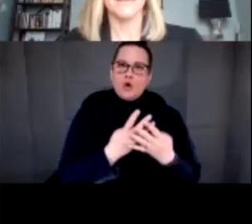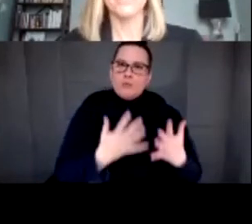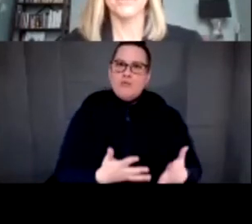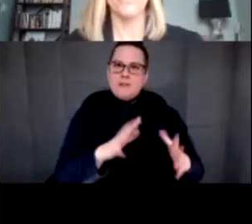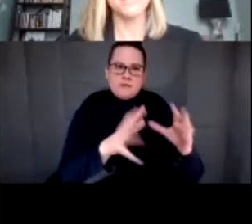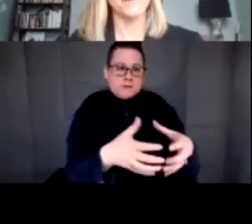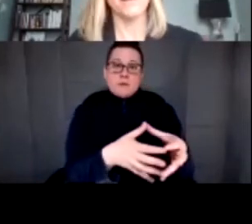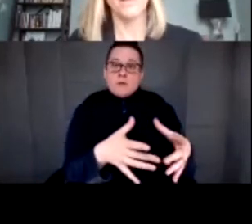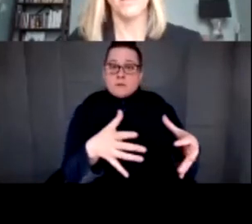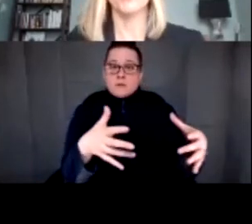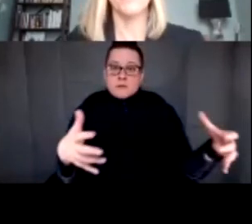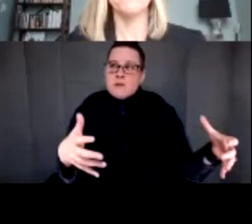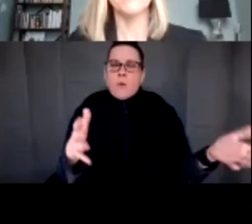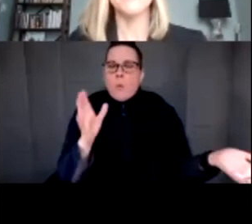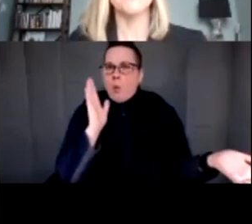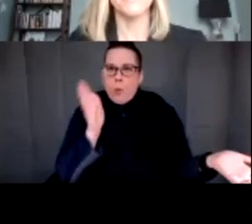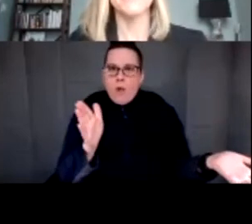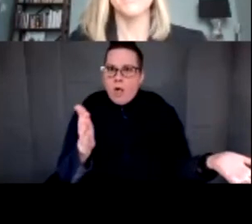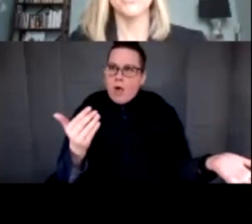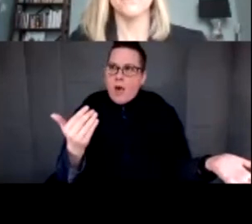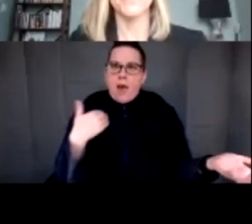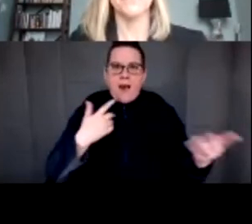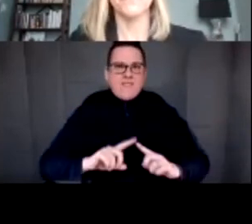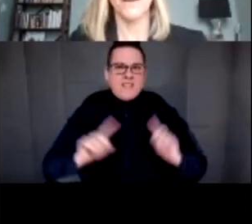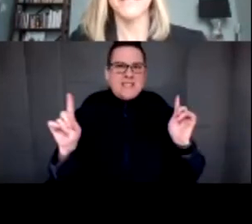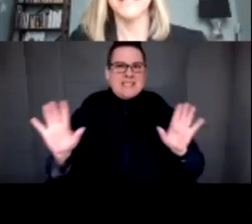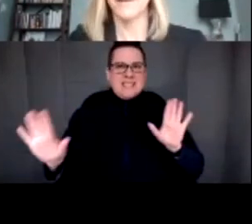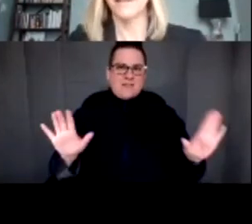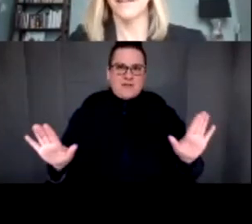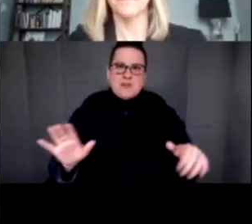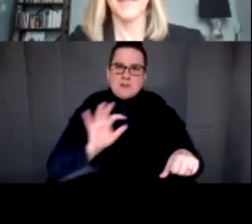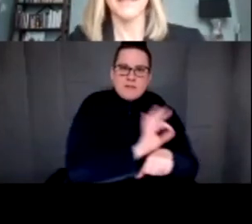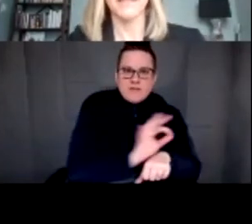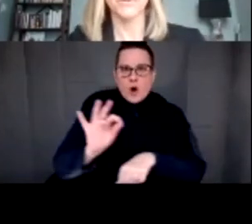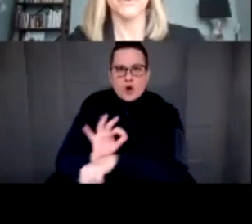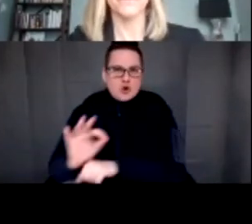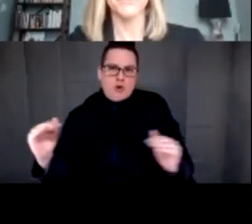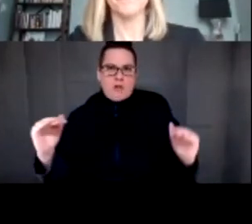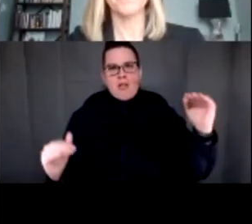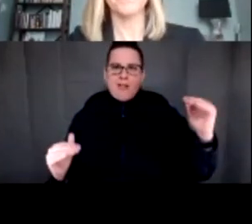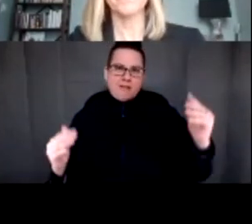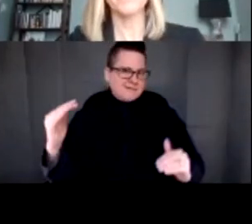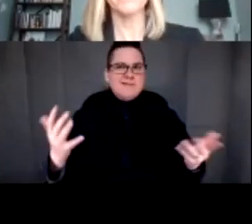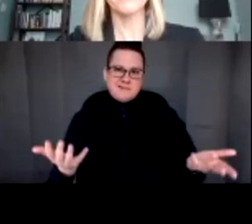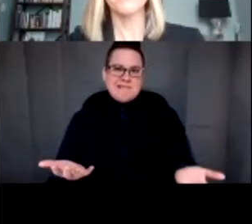and there's going to be quite a bit of difference in terms of disability in these groups.